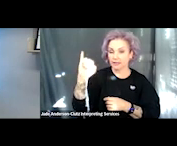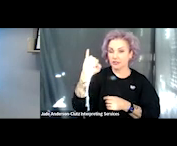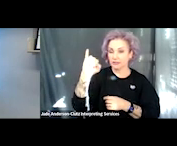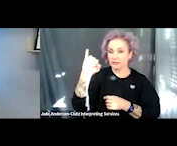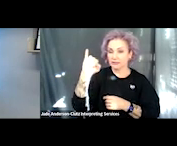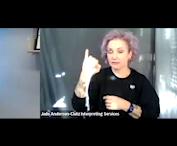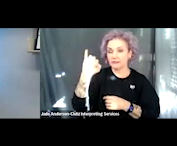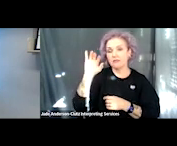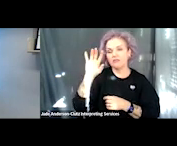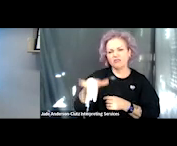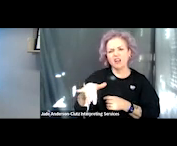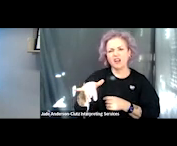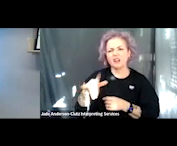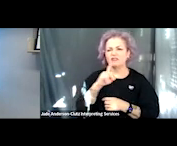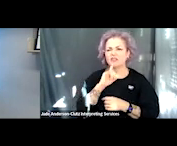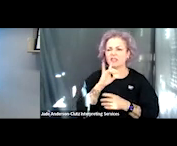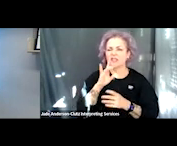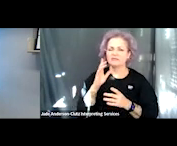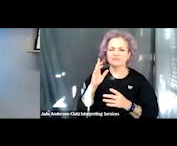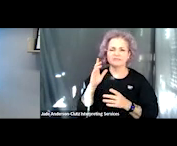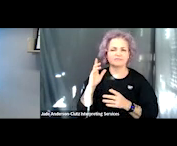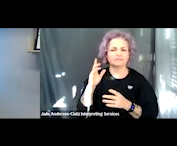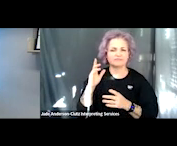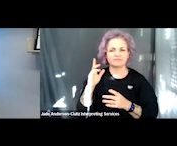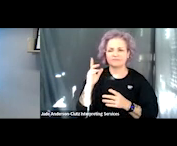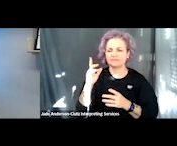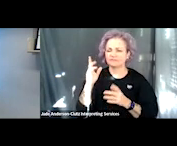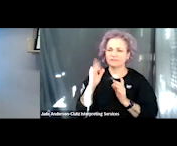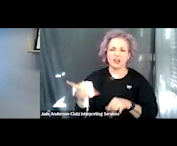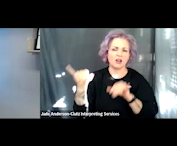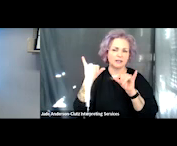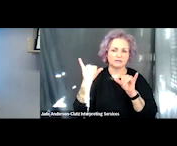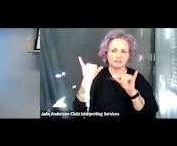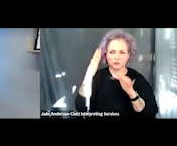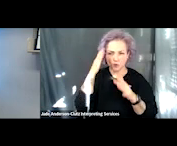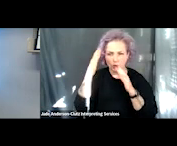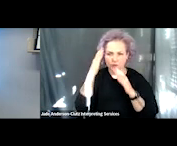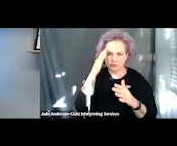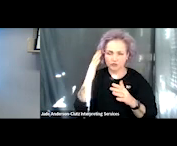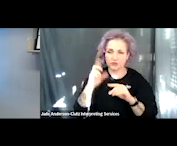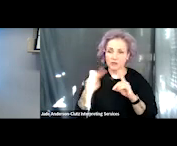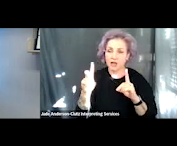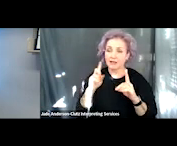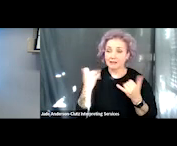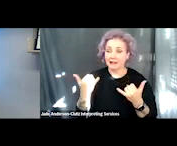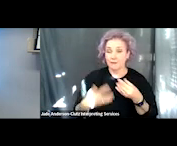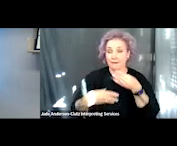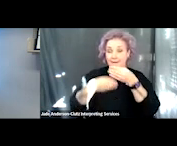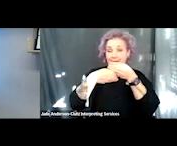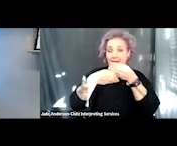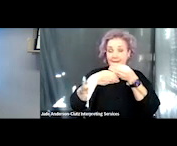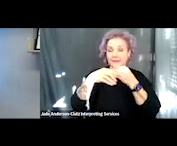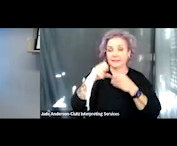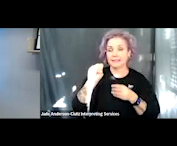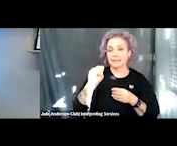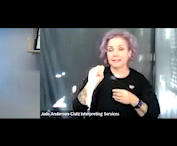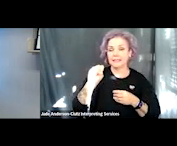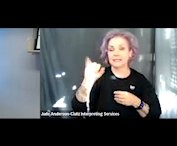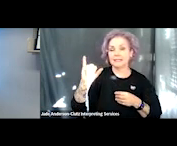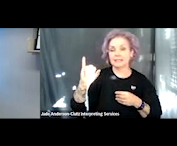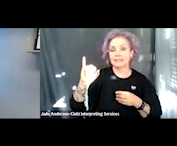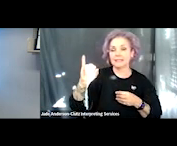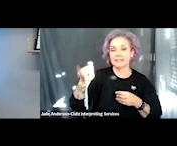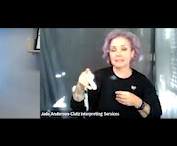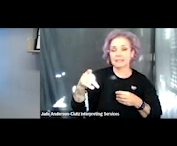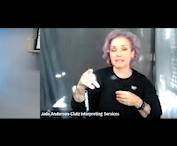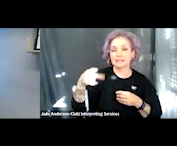And again, most of this is from the 20th century to sort of include syphilis as well. But more recently, I wanted